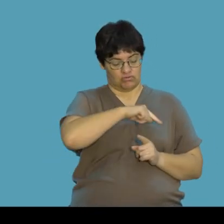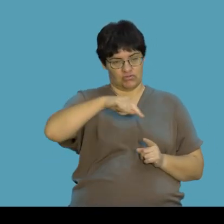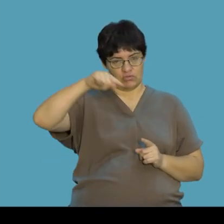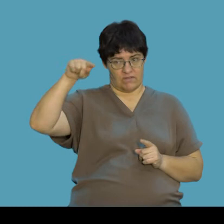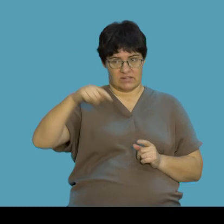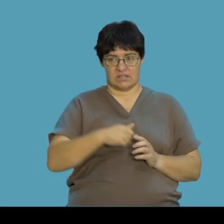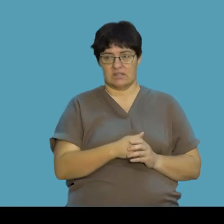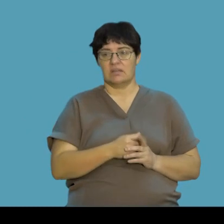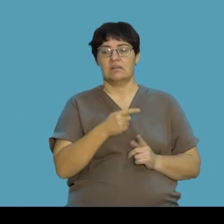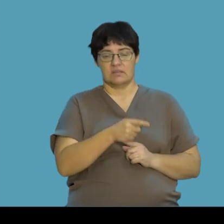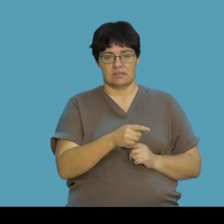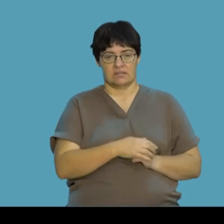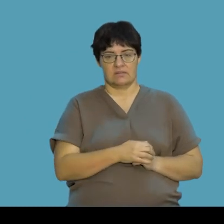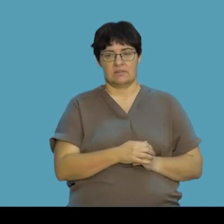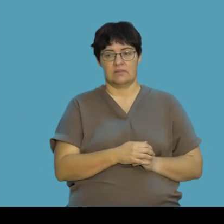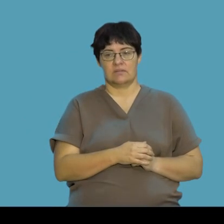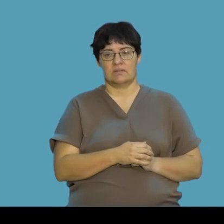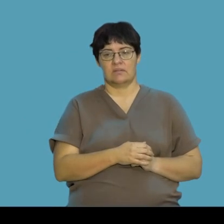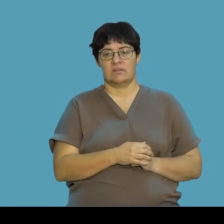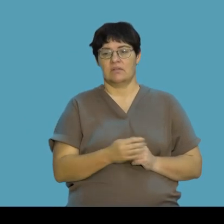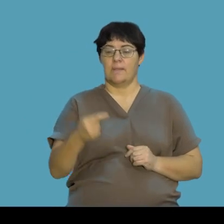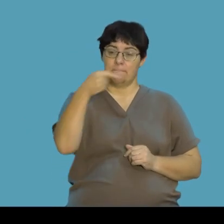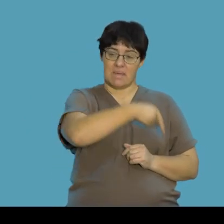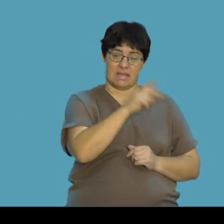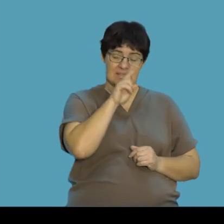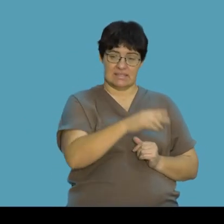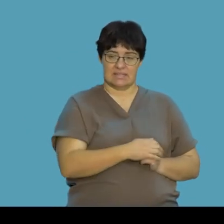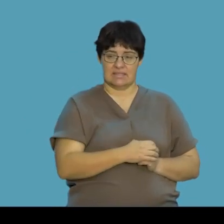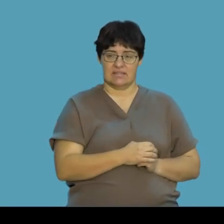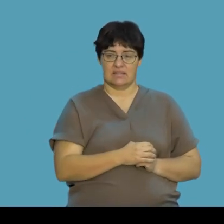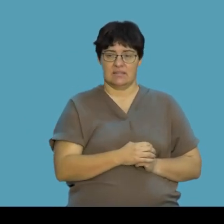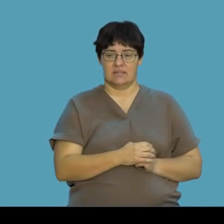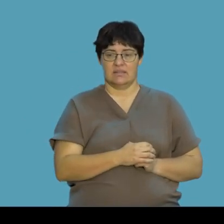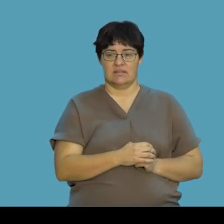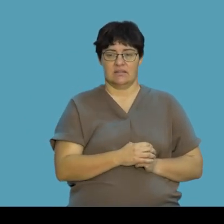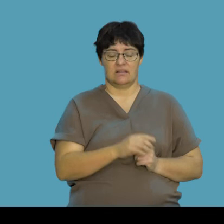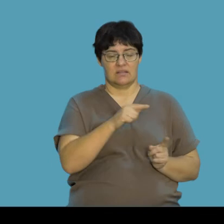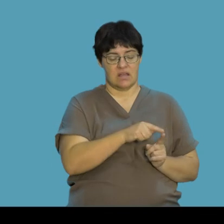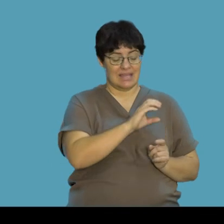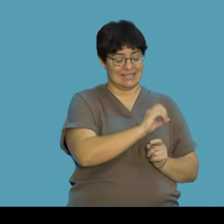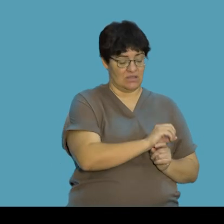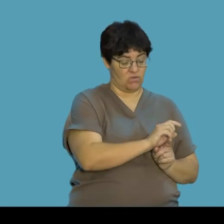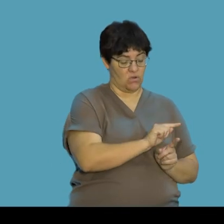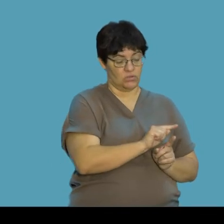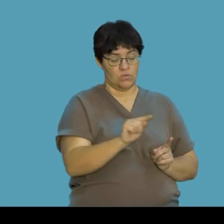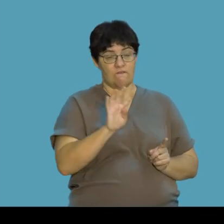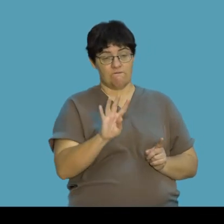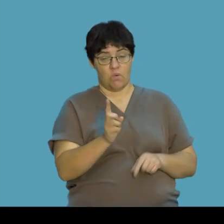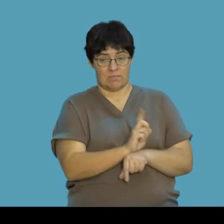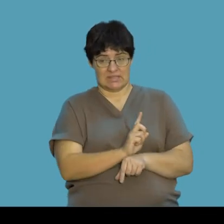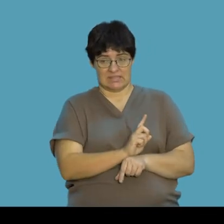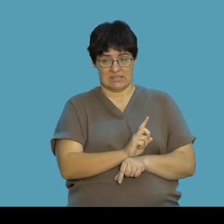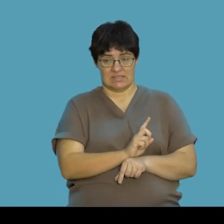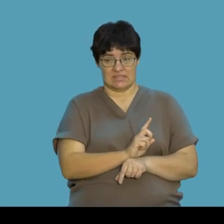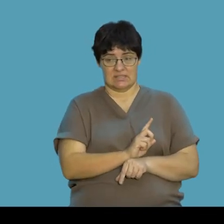the substance in solid form. So if we can go back, we understand that between 0 and 4 minutes, we actually have